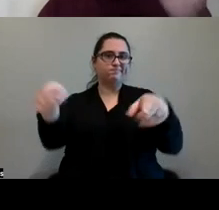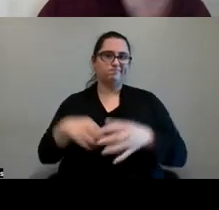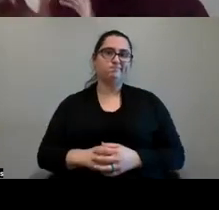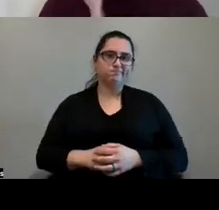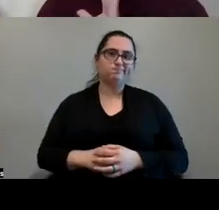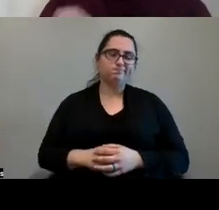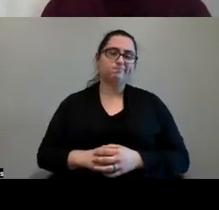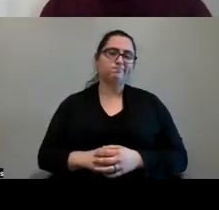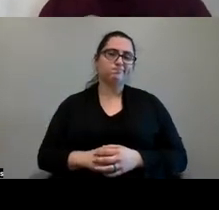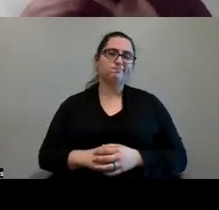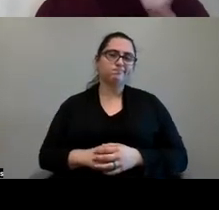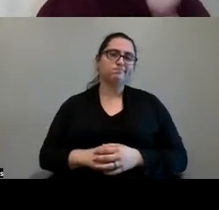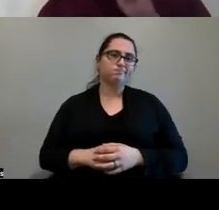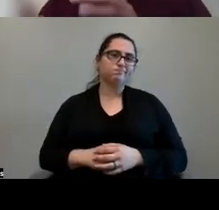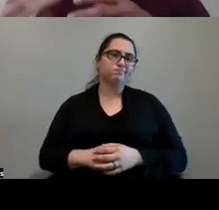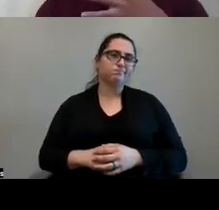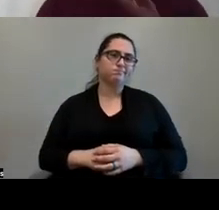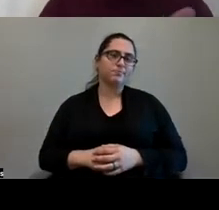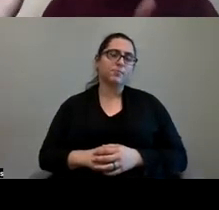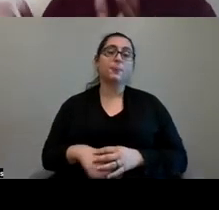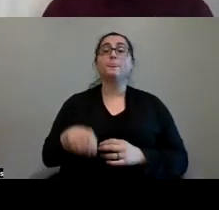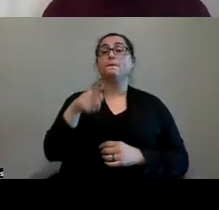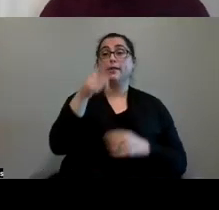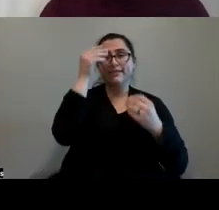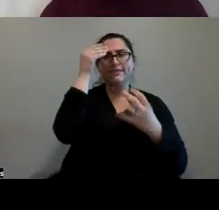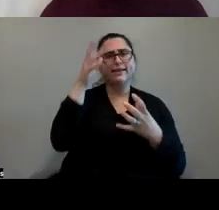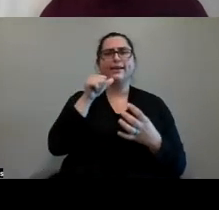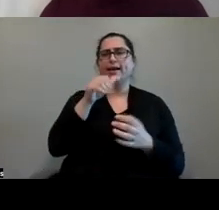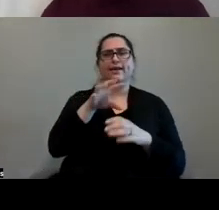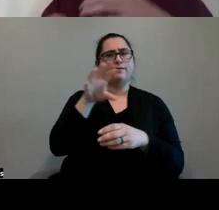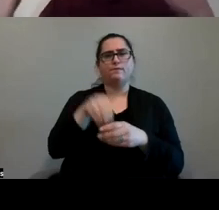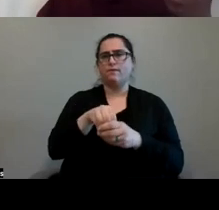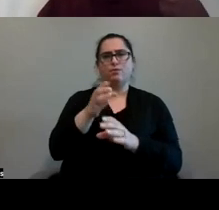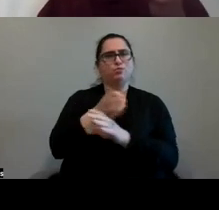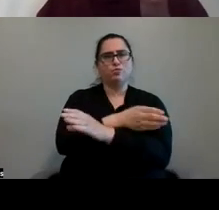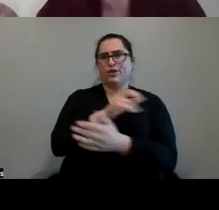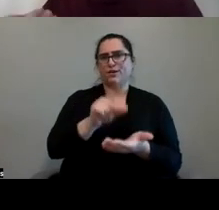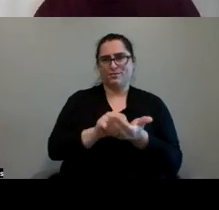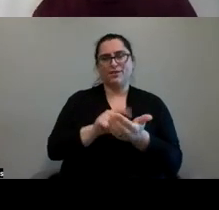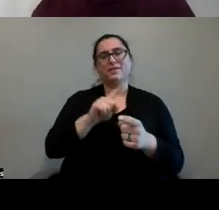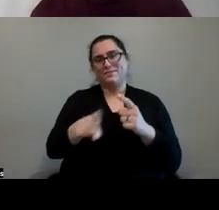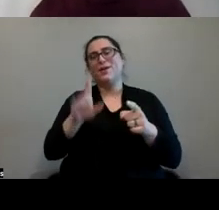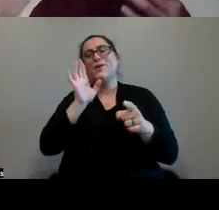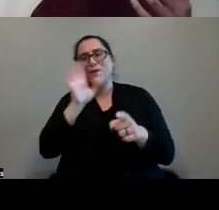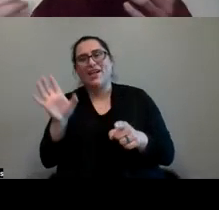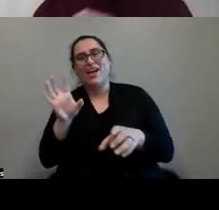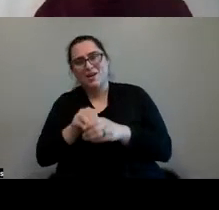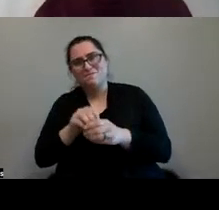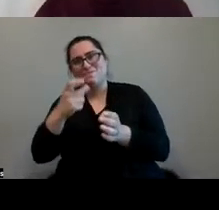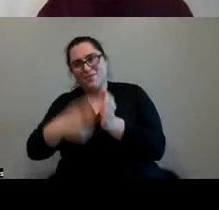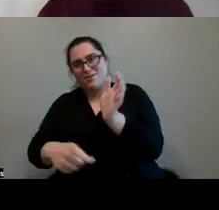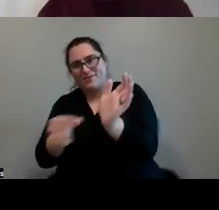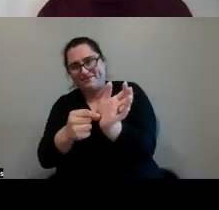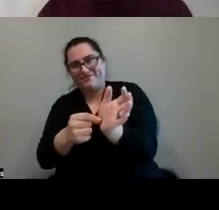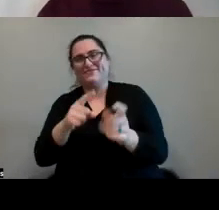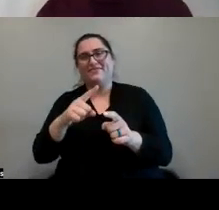I should also mention, this data is not in the preprint describing the paper, but we have been getting questions about it. So I just thought I'd briefly mention